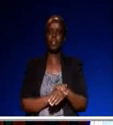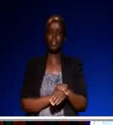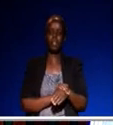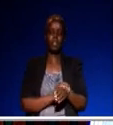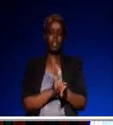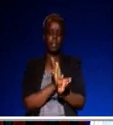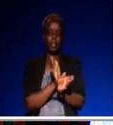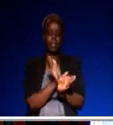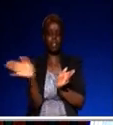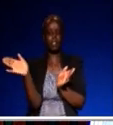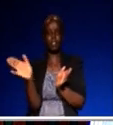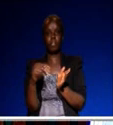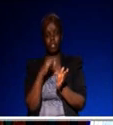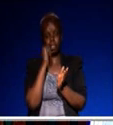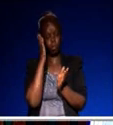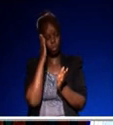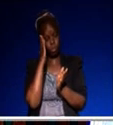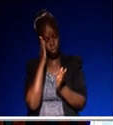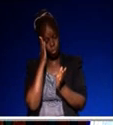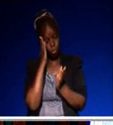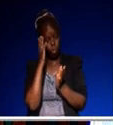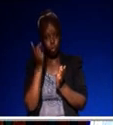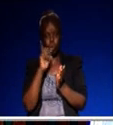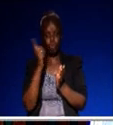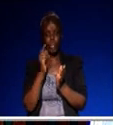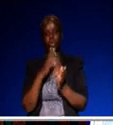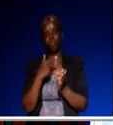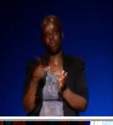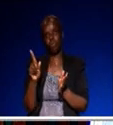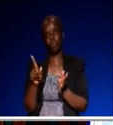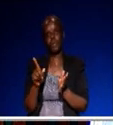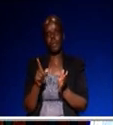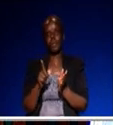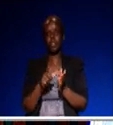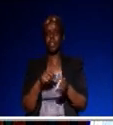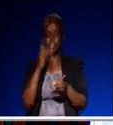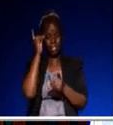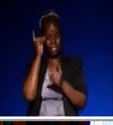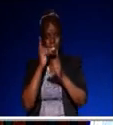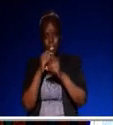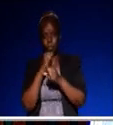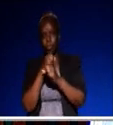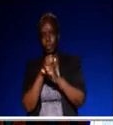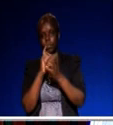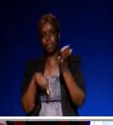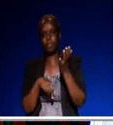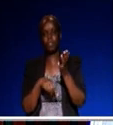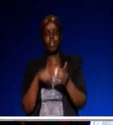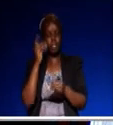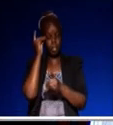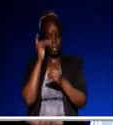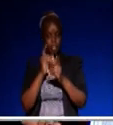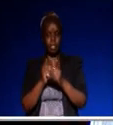junction, and he didn't know which side to go to. So what did he decide to do? He decided that he